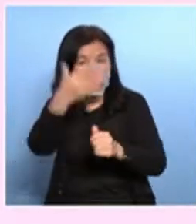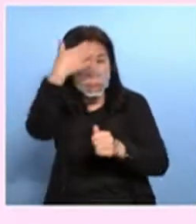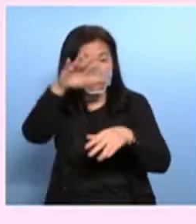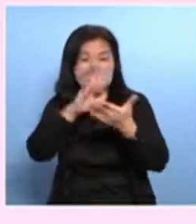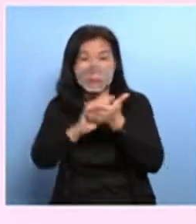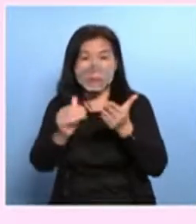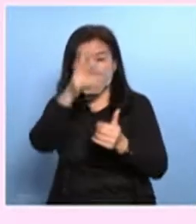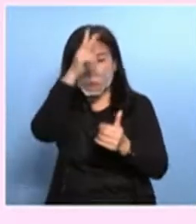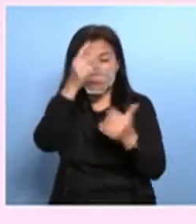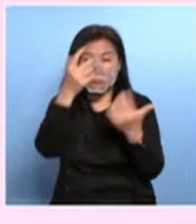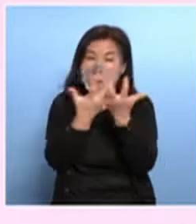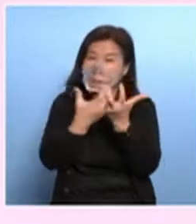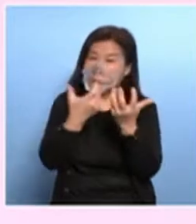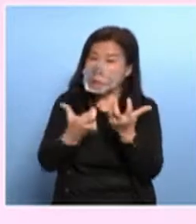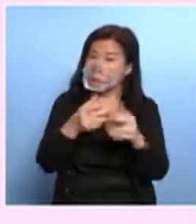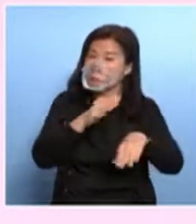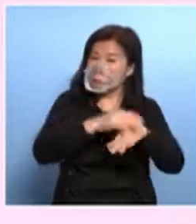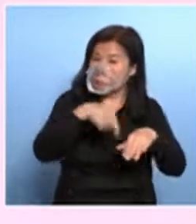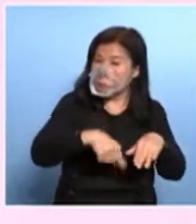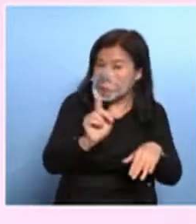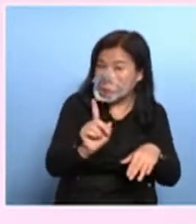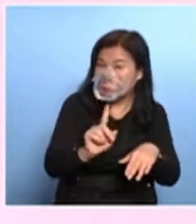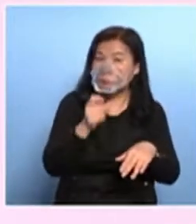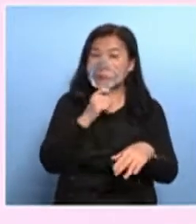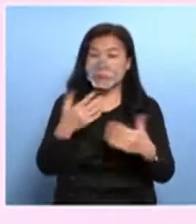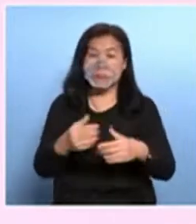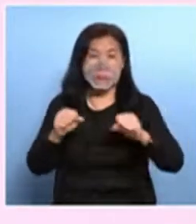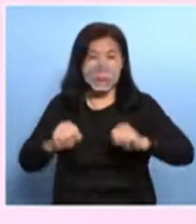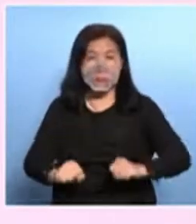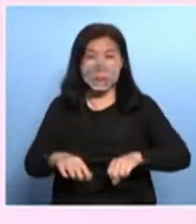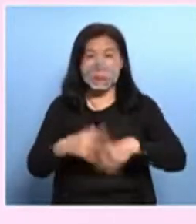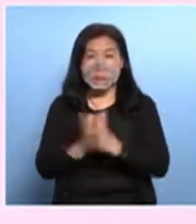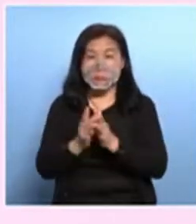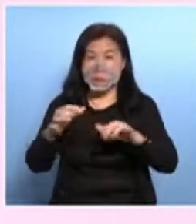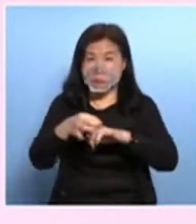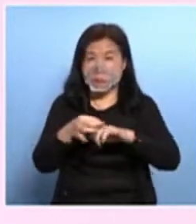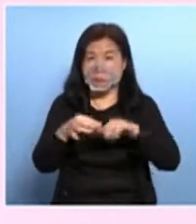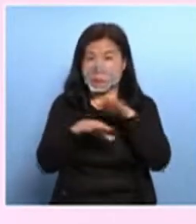government's fiscal strength and help maintain our financial stability.